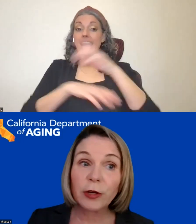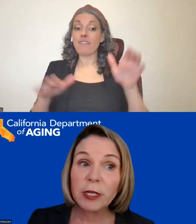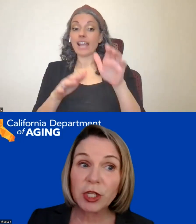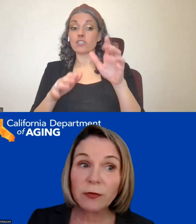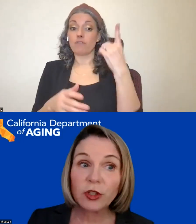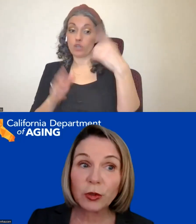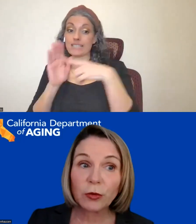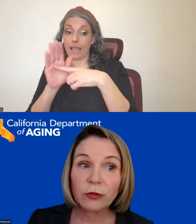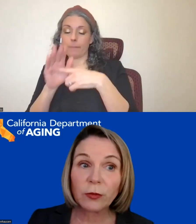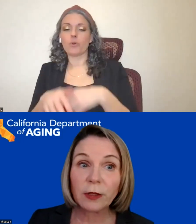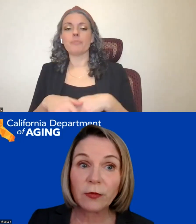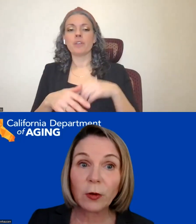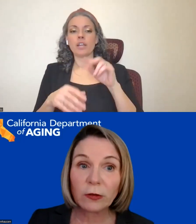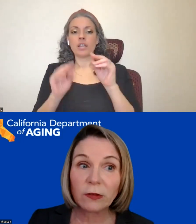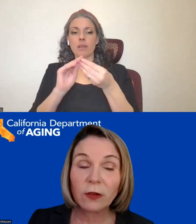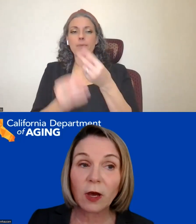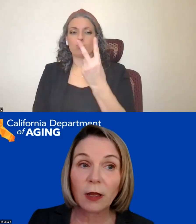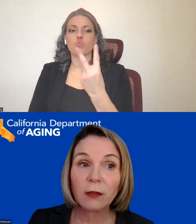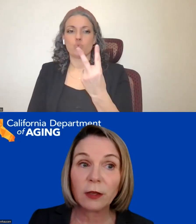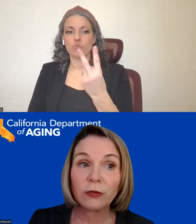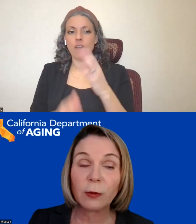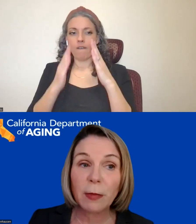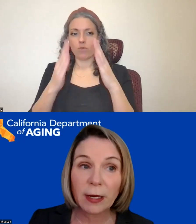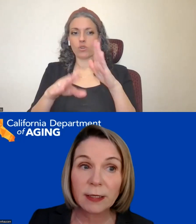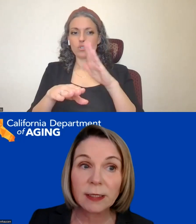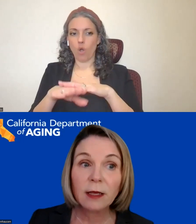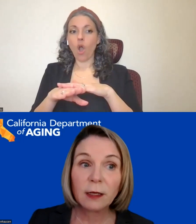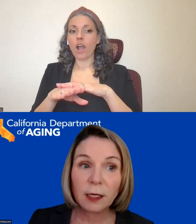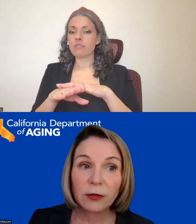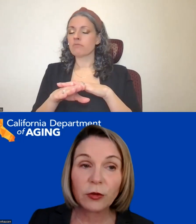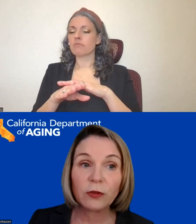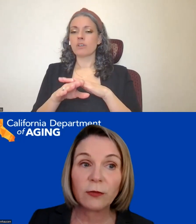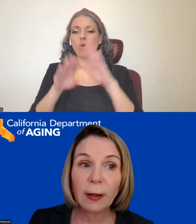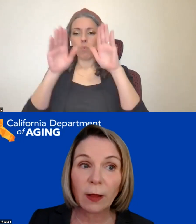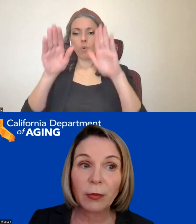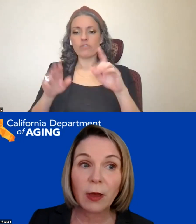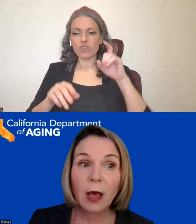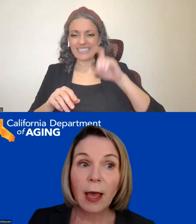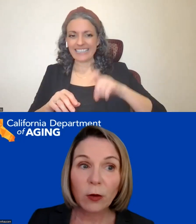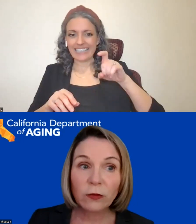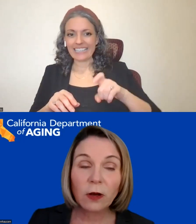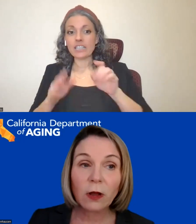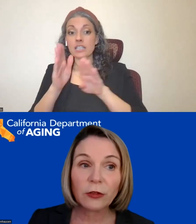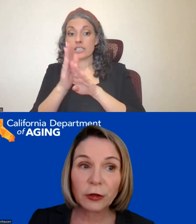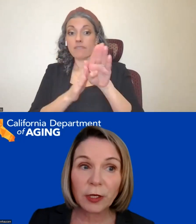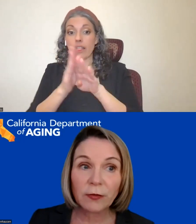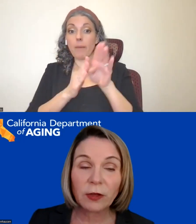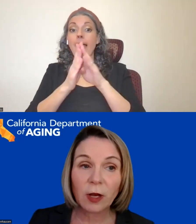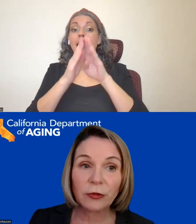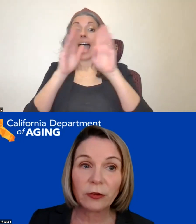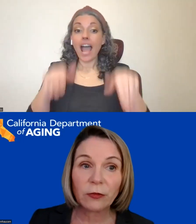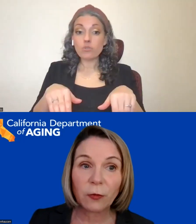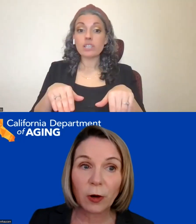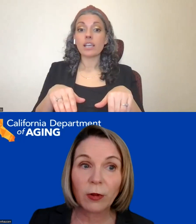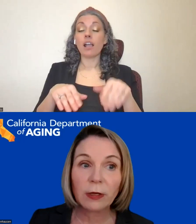example, under Initiative 2, this really focuses on the tremendous need to develop housing alternatives